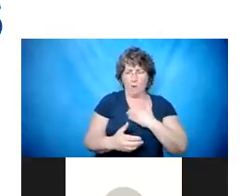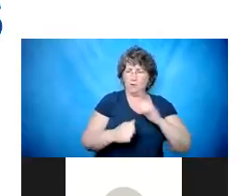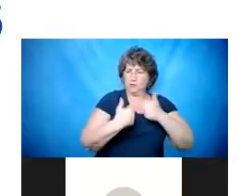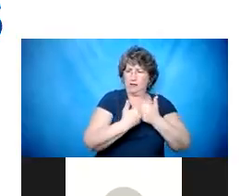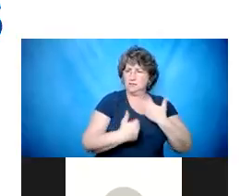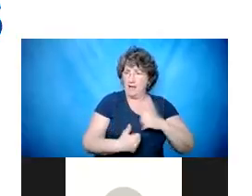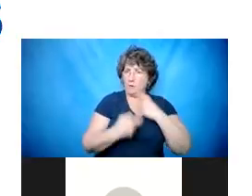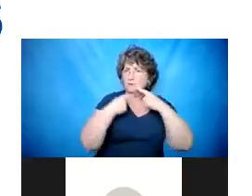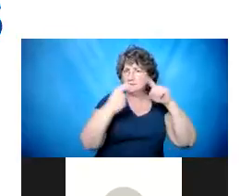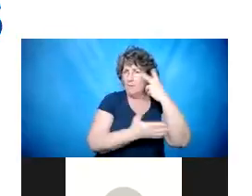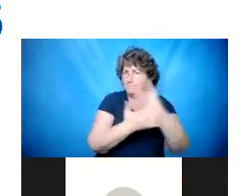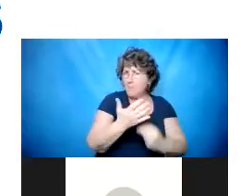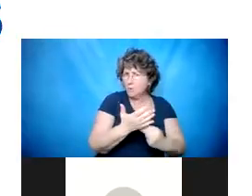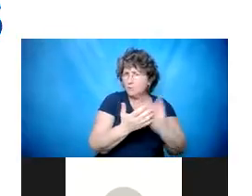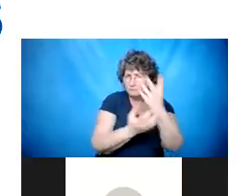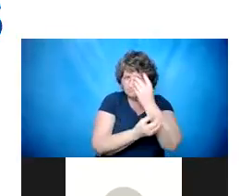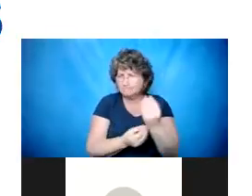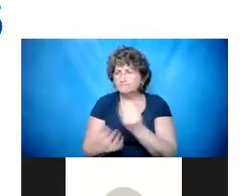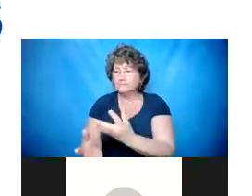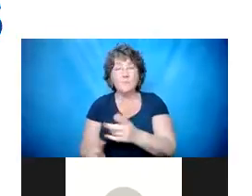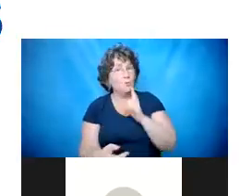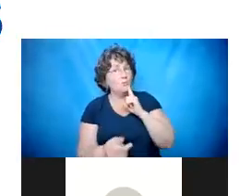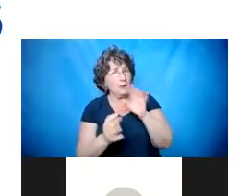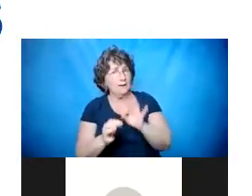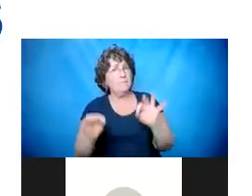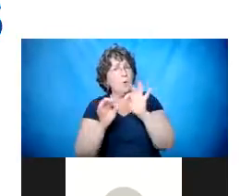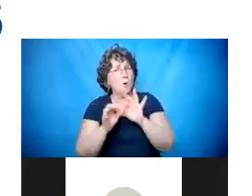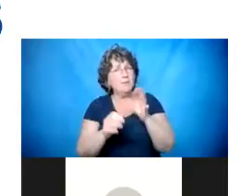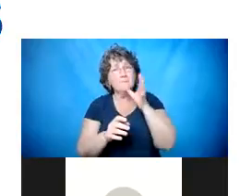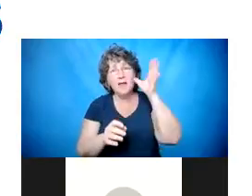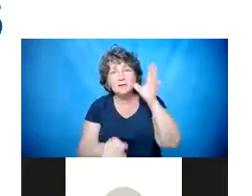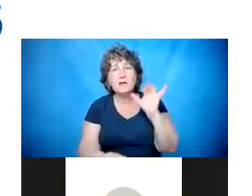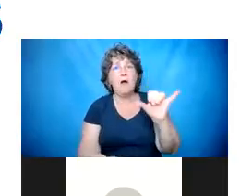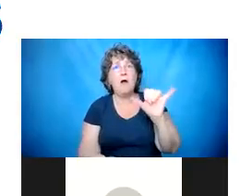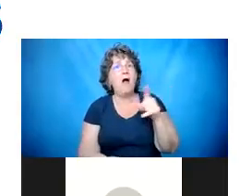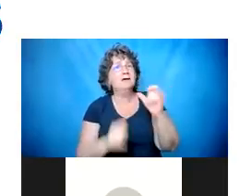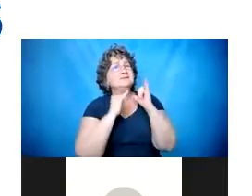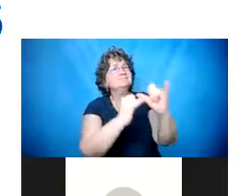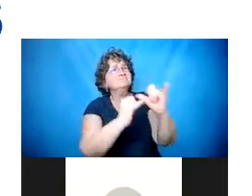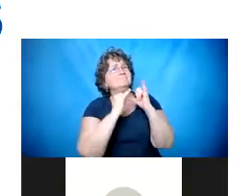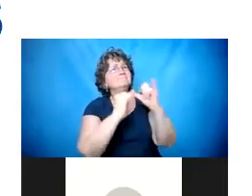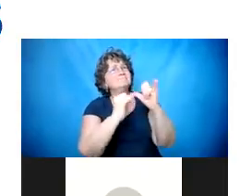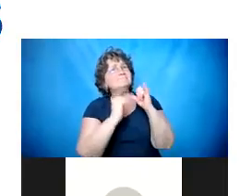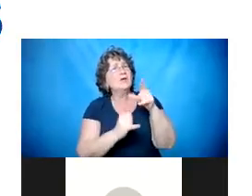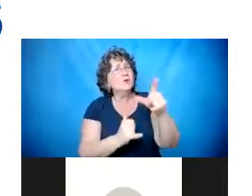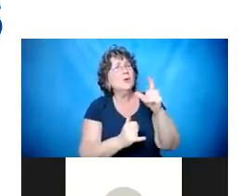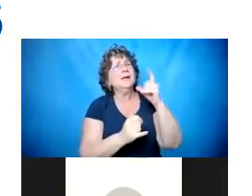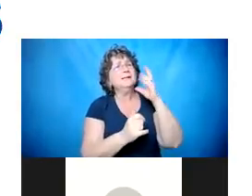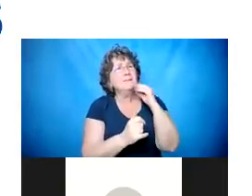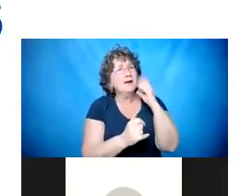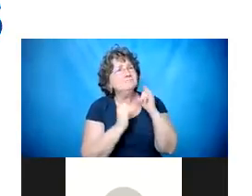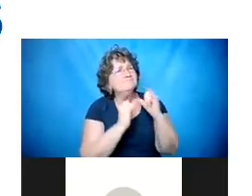important for parents to know that we are experiencing the same challenges they are, and we are able to provide support and guidance.